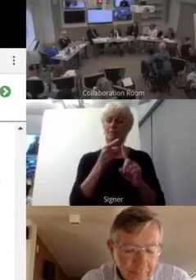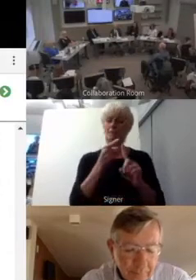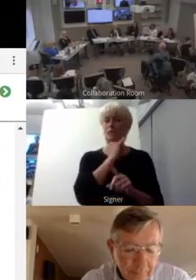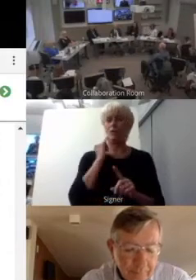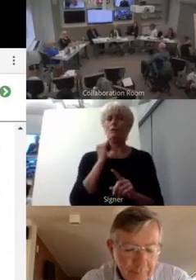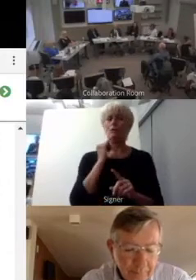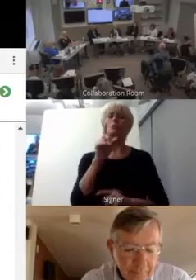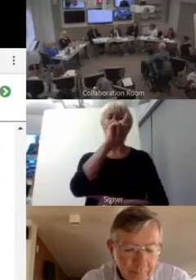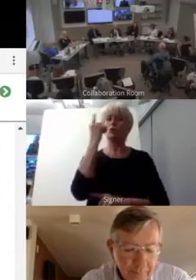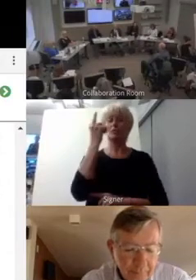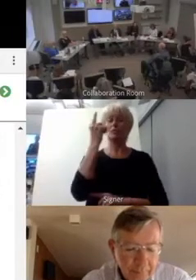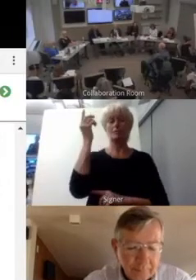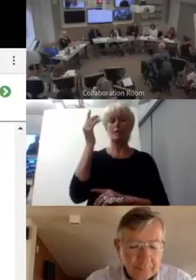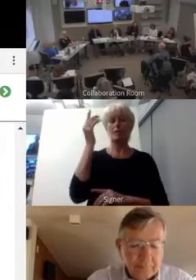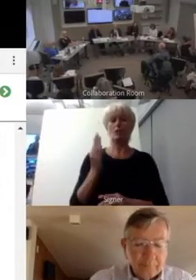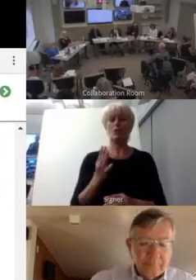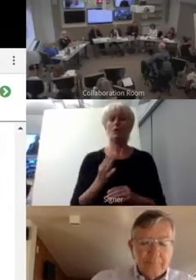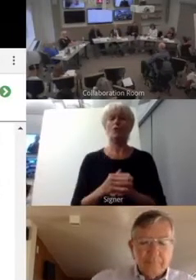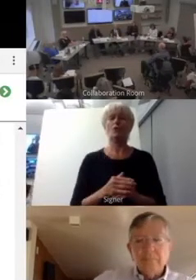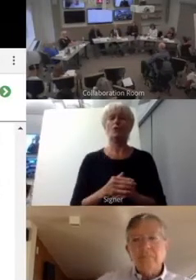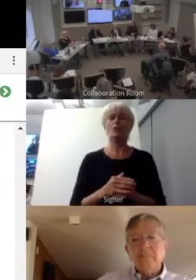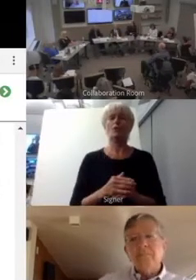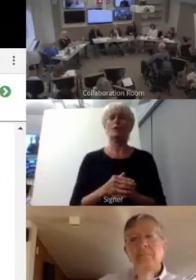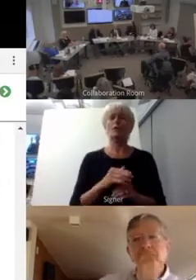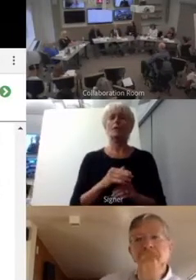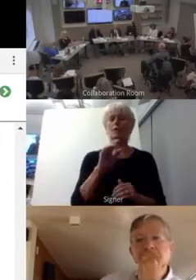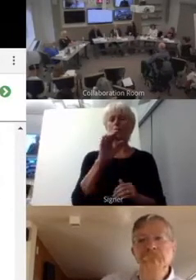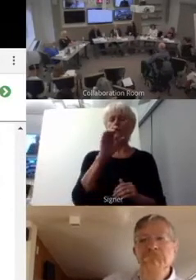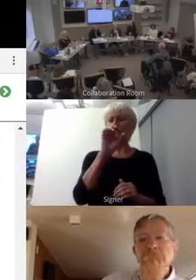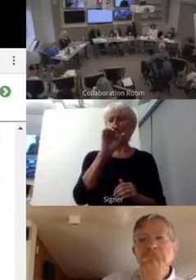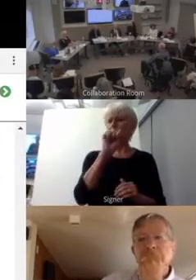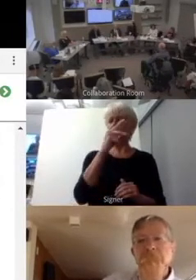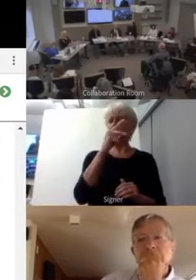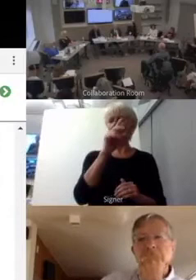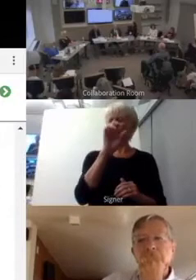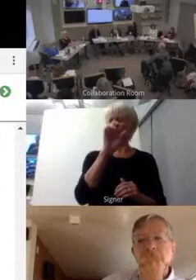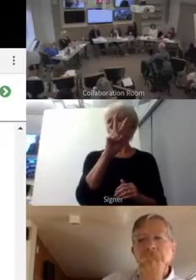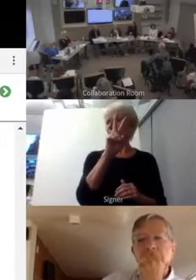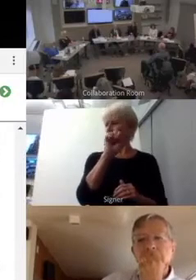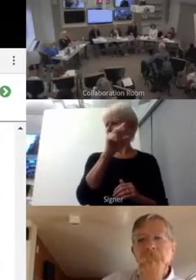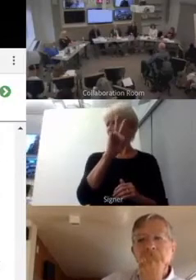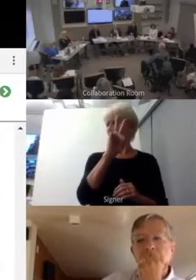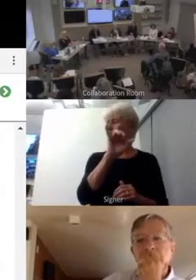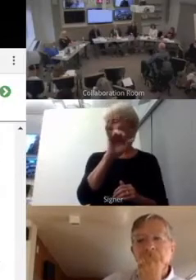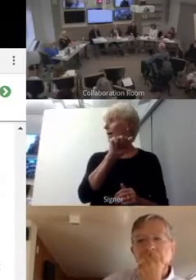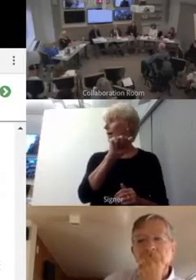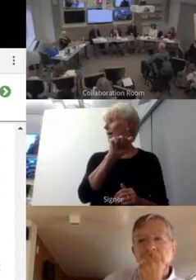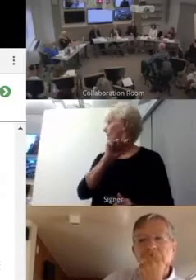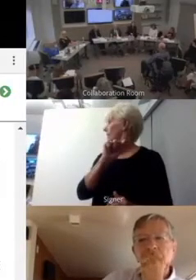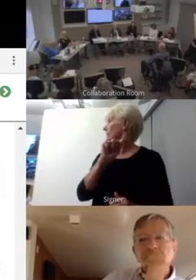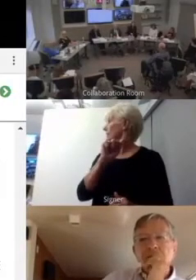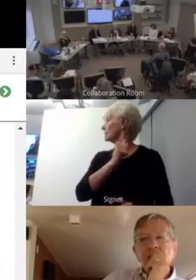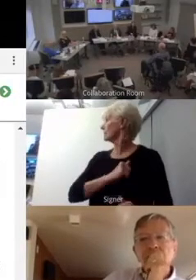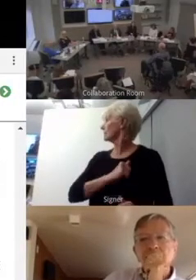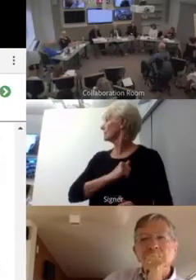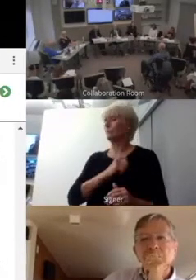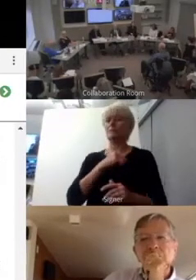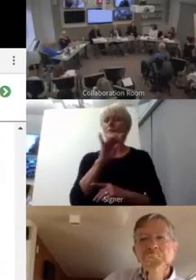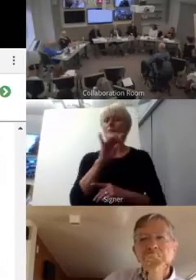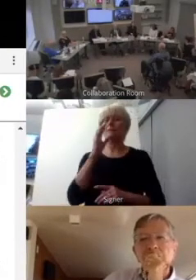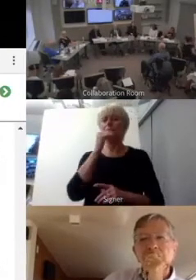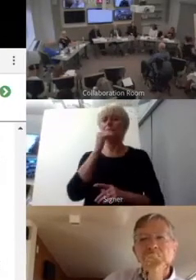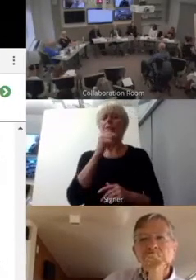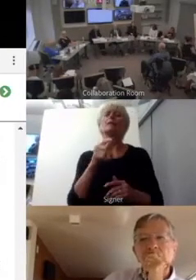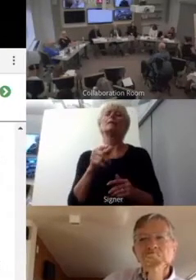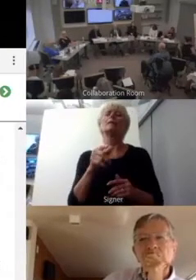is Tzvia Admon. Tzvia is a lawyer who also teaches at 2 different universities in Israel.